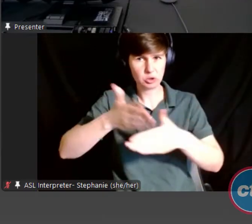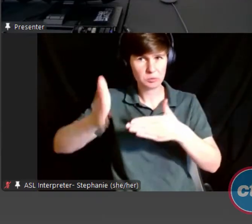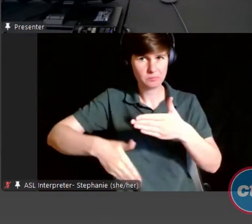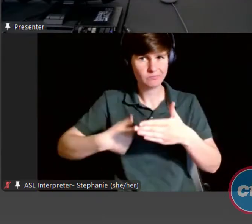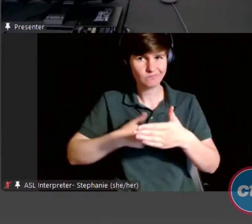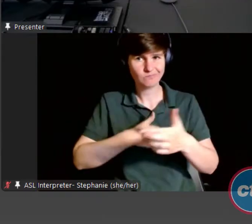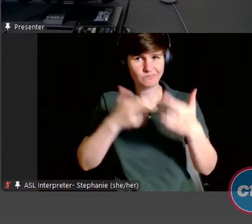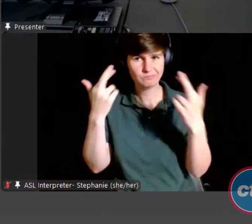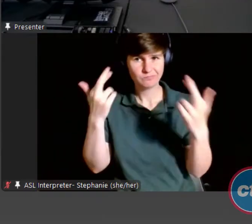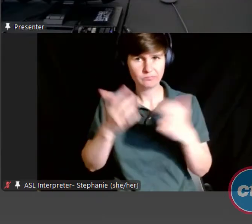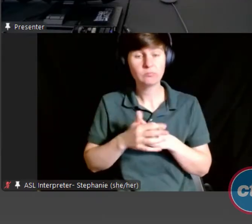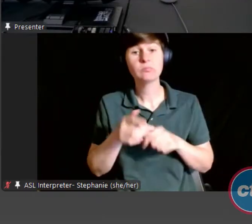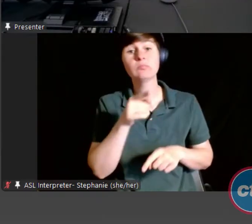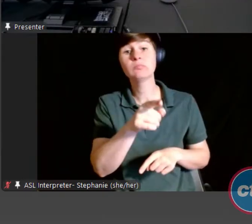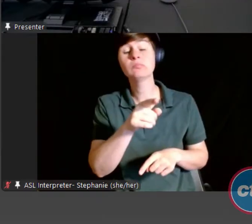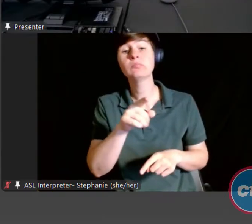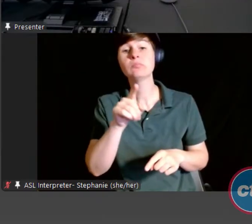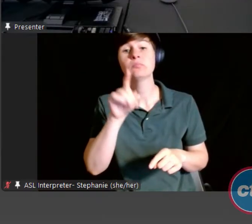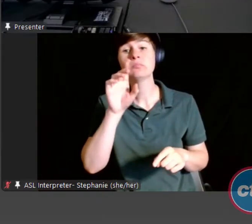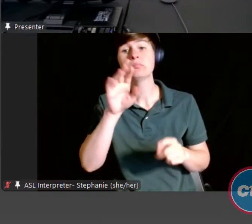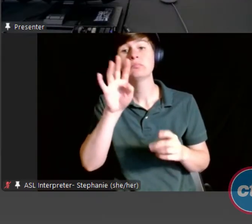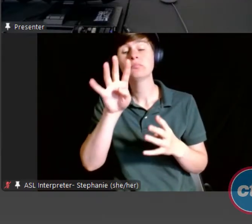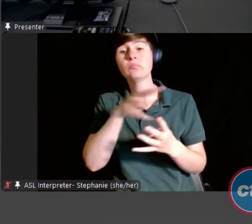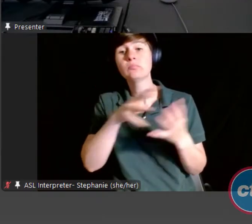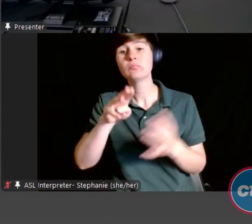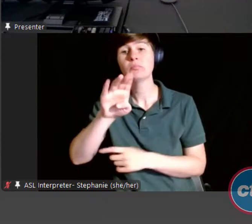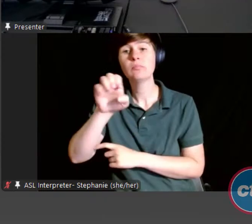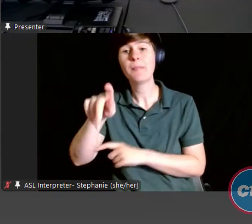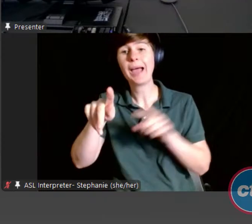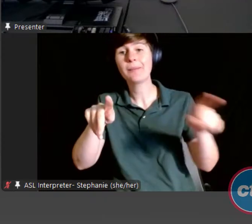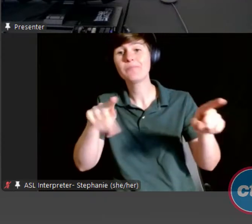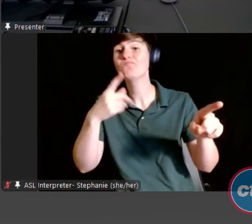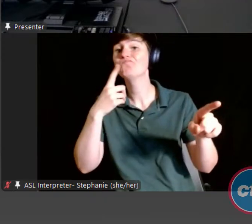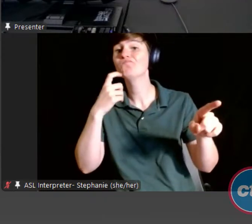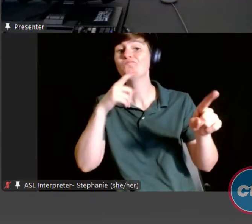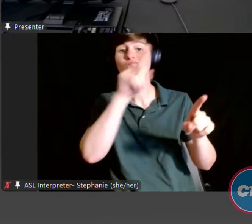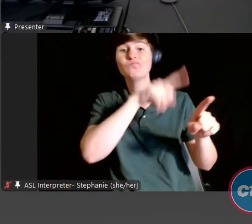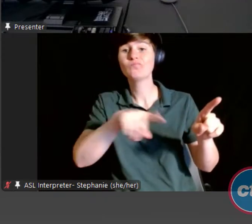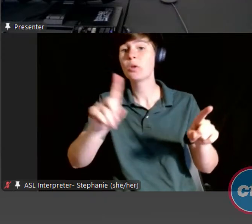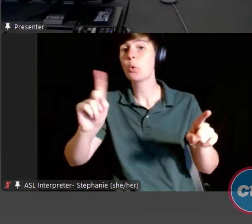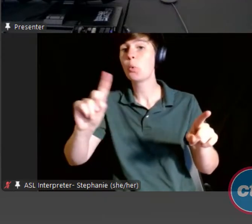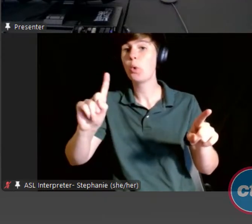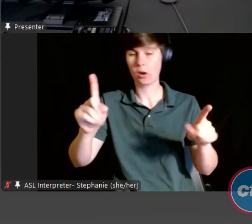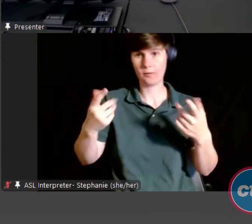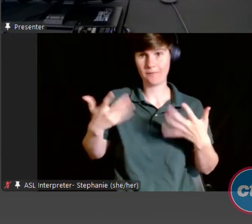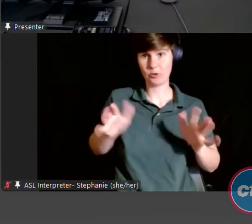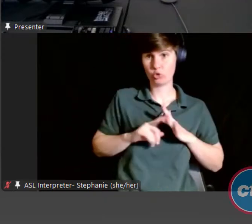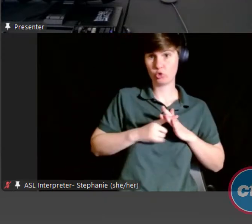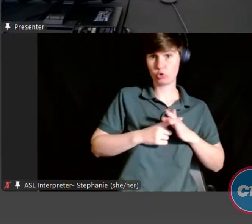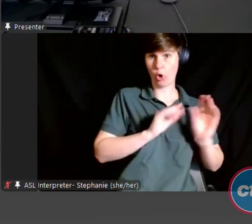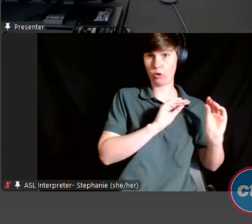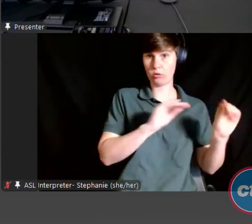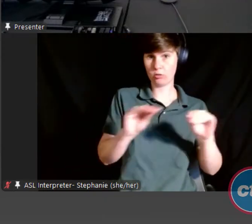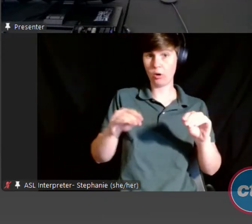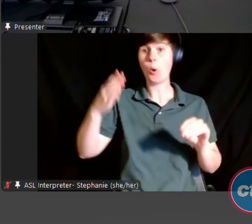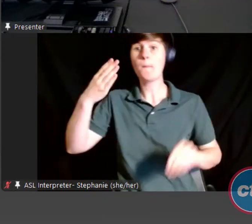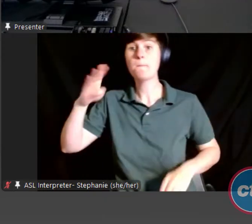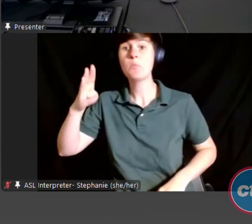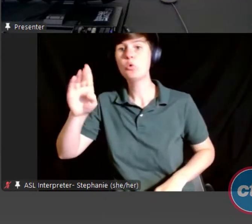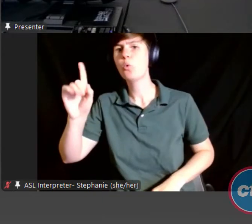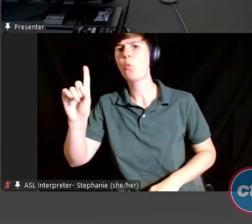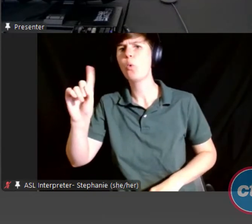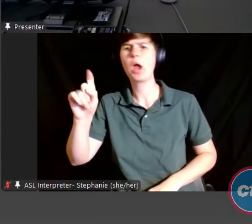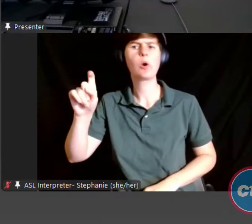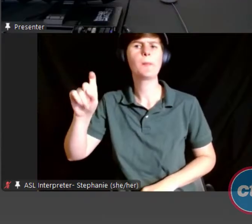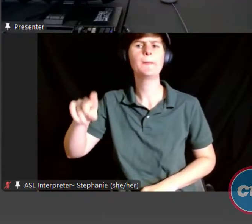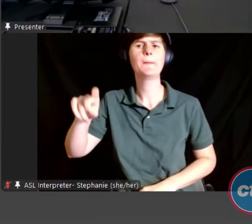shows in red the routes that we've completed rollout to, and in blue, the routes that we need